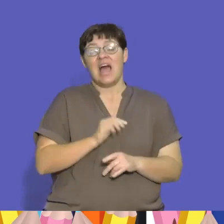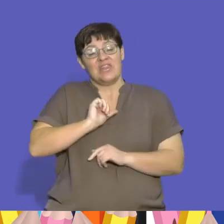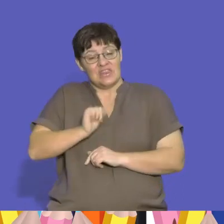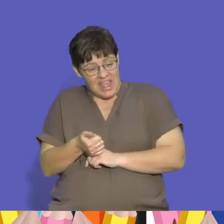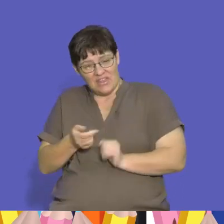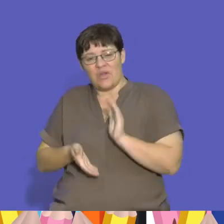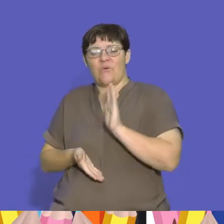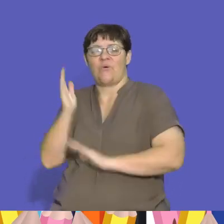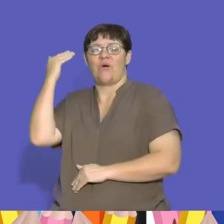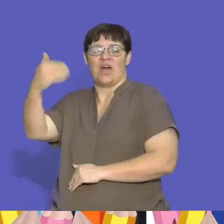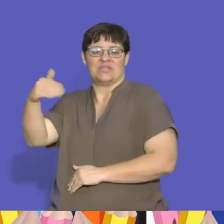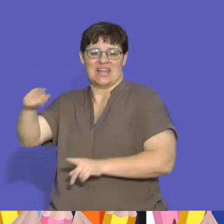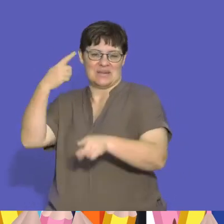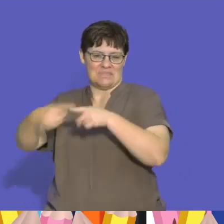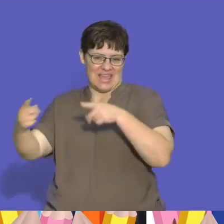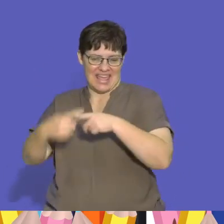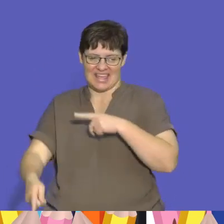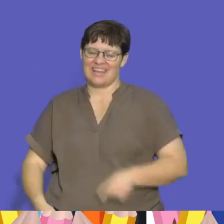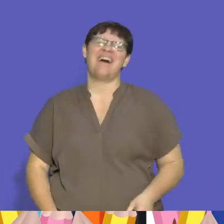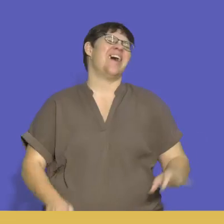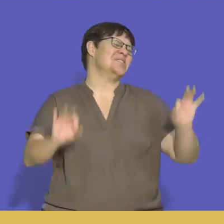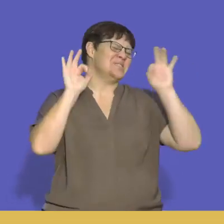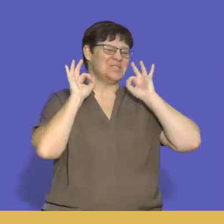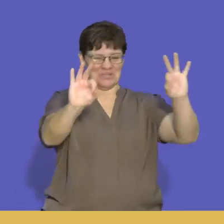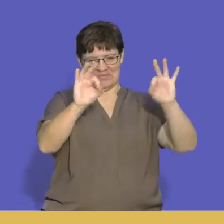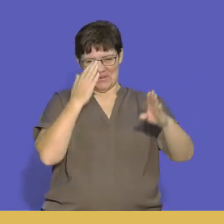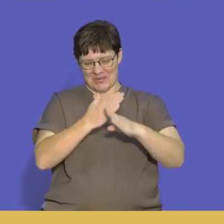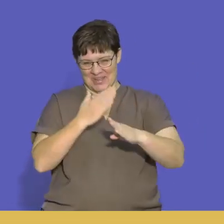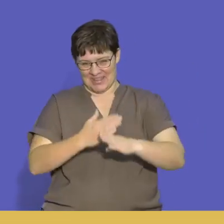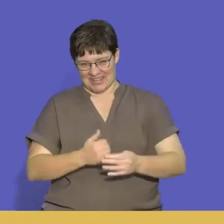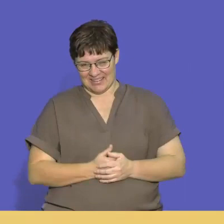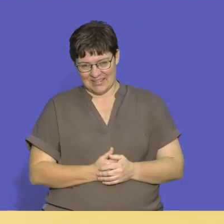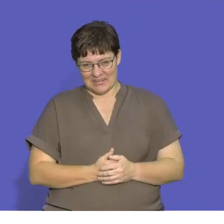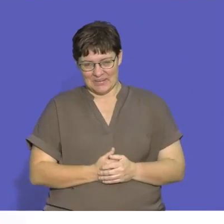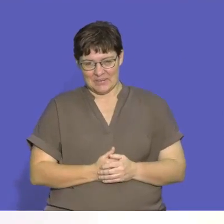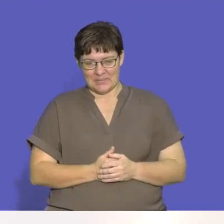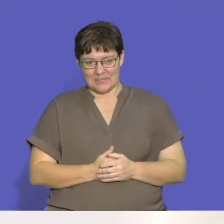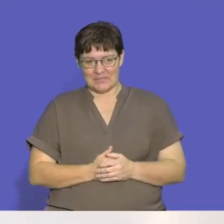they go outside to play. Super work!